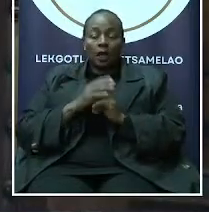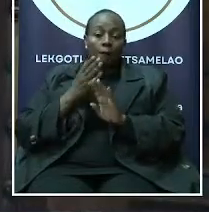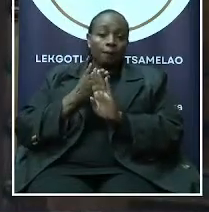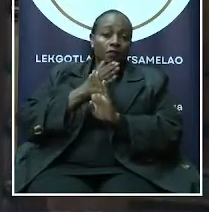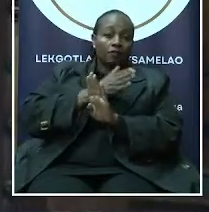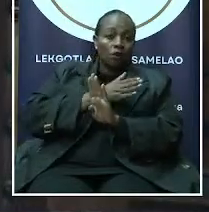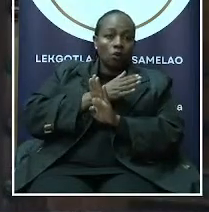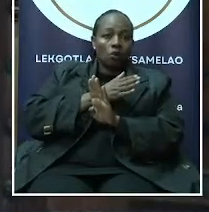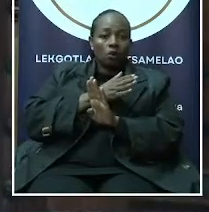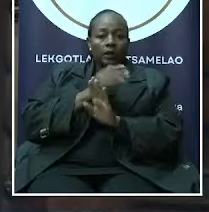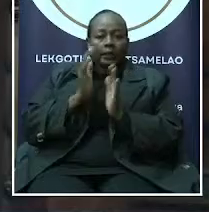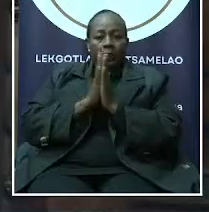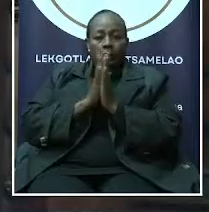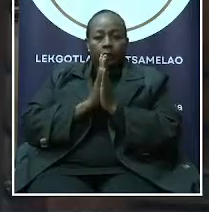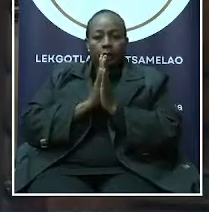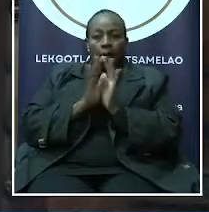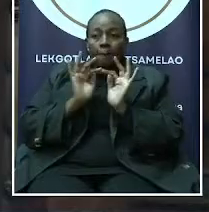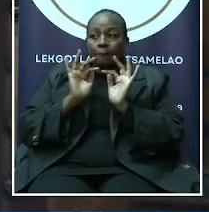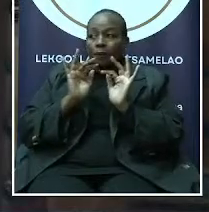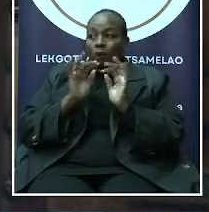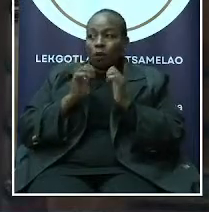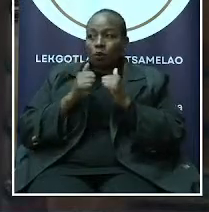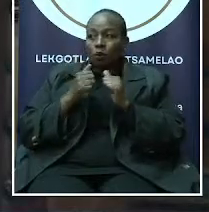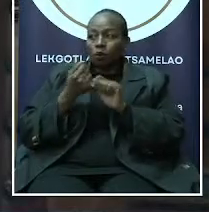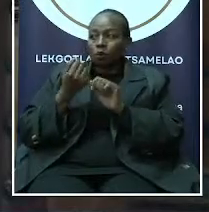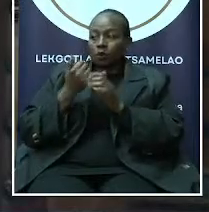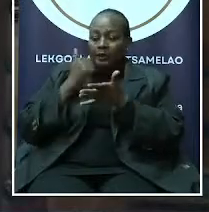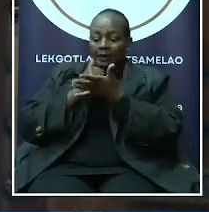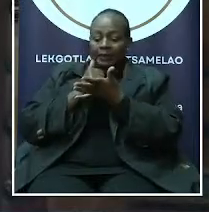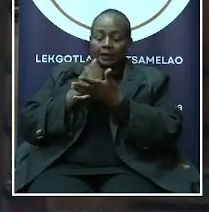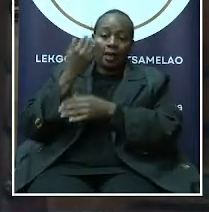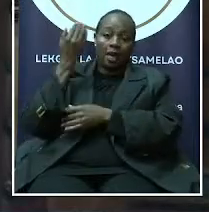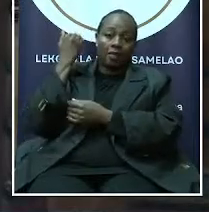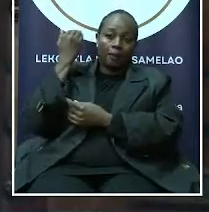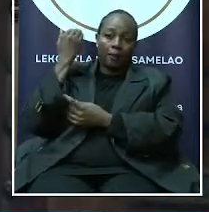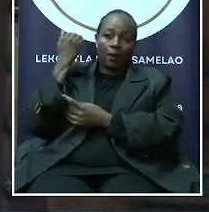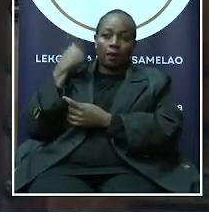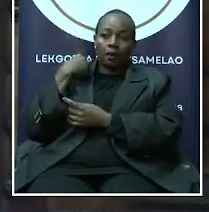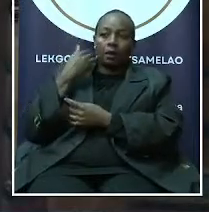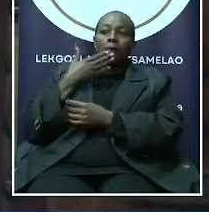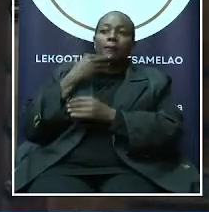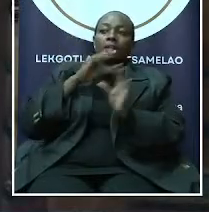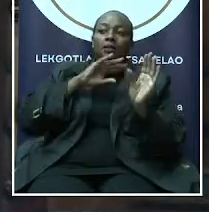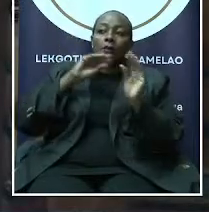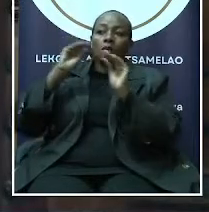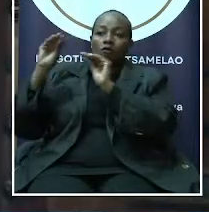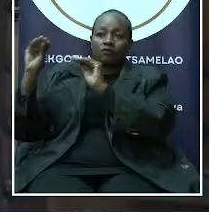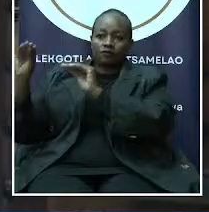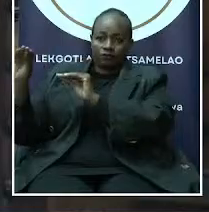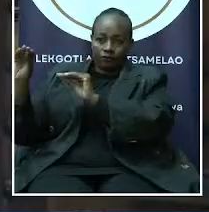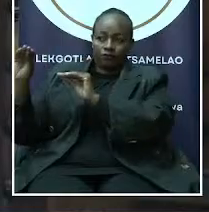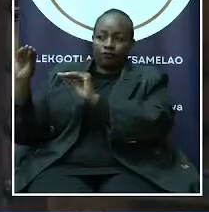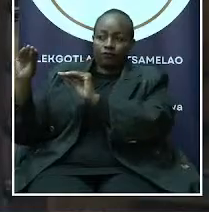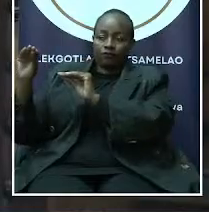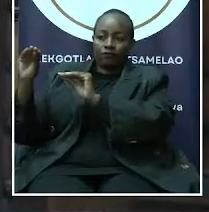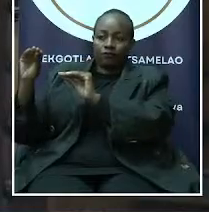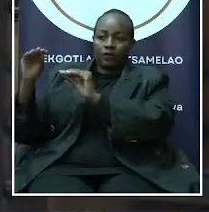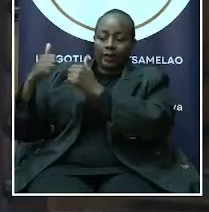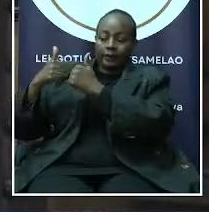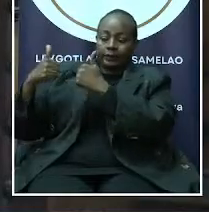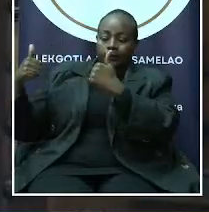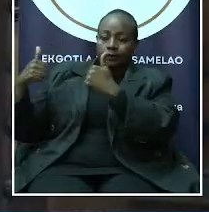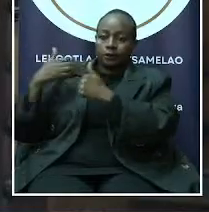Beforehand, can I please allow the people who are seated at the back to find available seats to join the people in the front? Thank